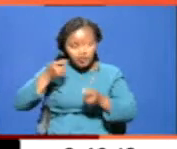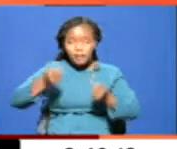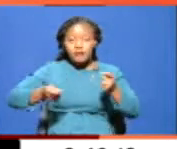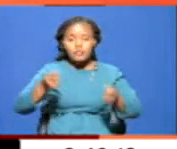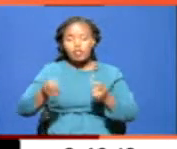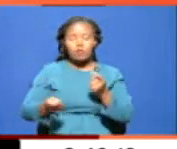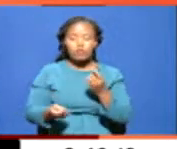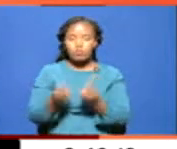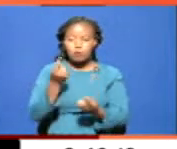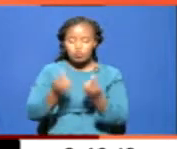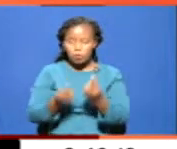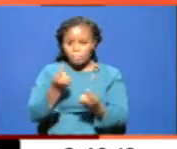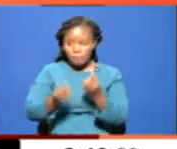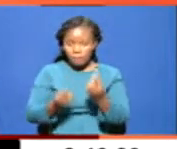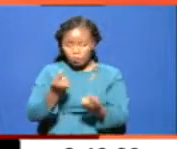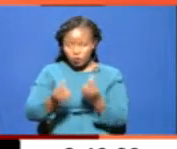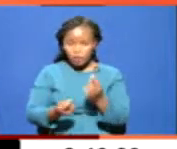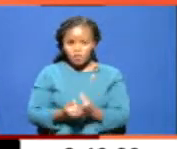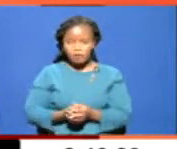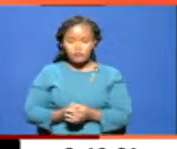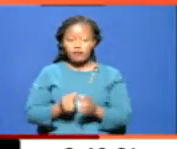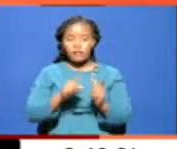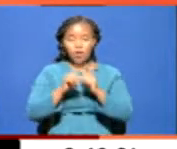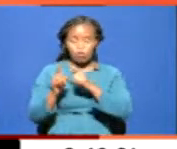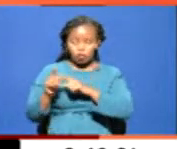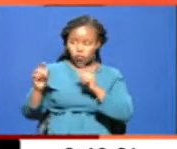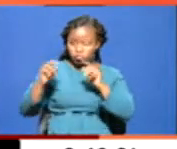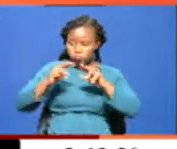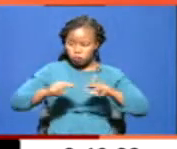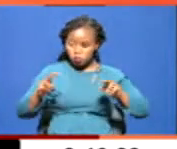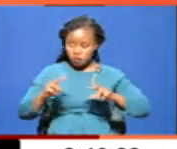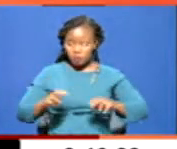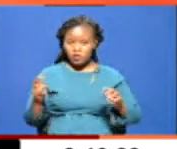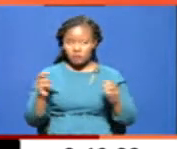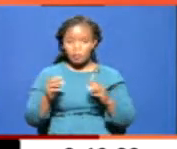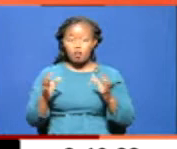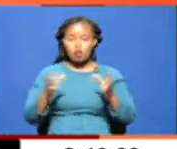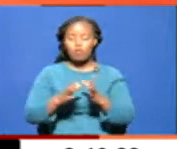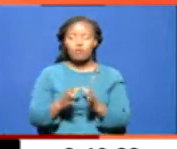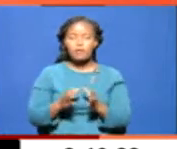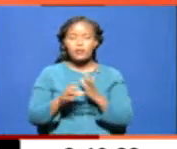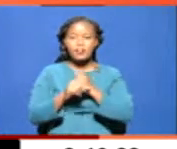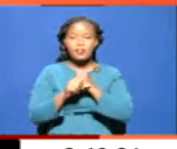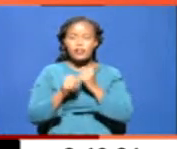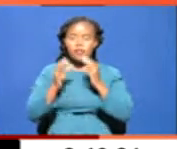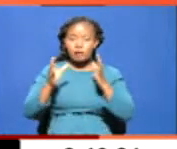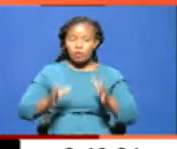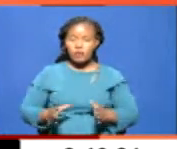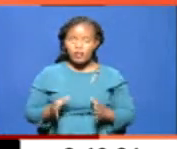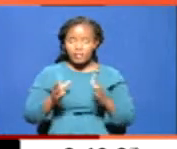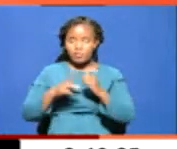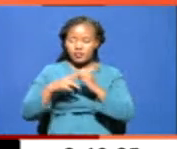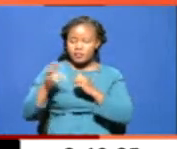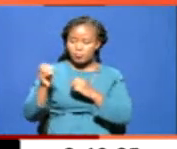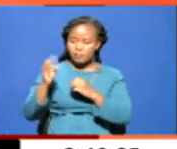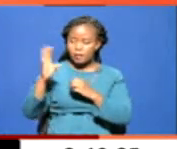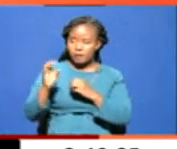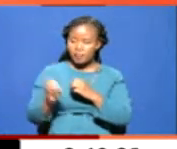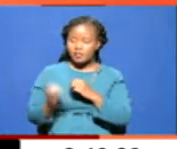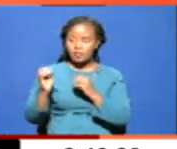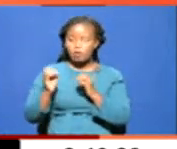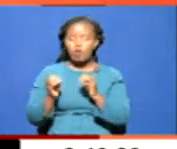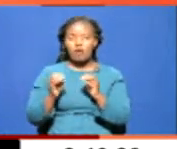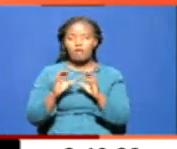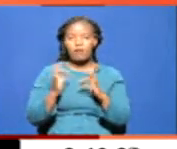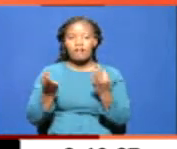of cooking fuel. According to the research by Clean Cooking Stakeholders, approximately 70% of households in